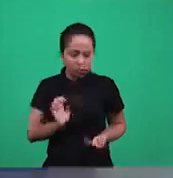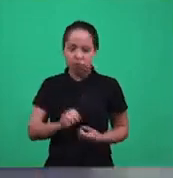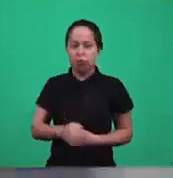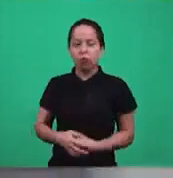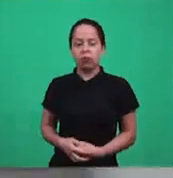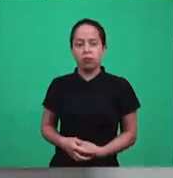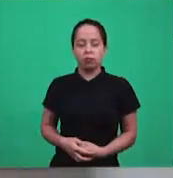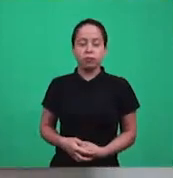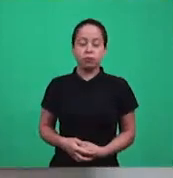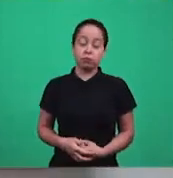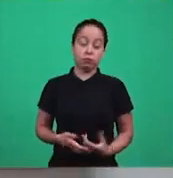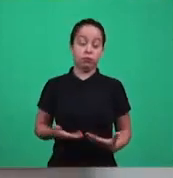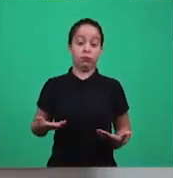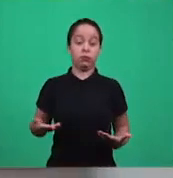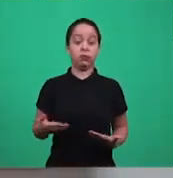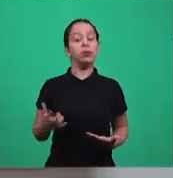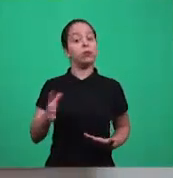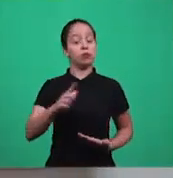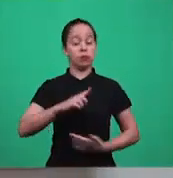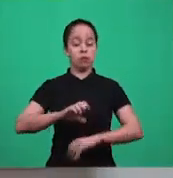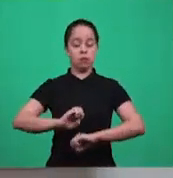Brethren,